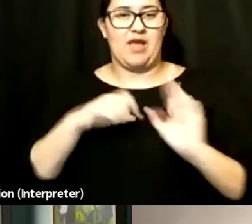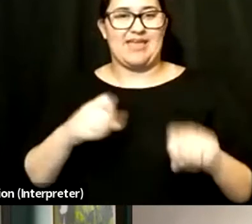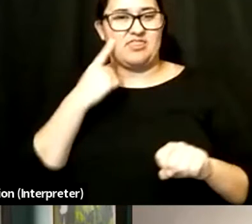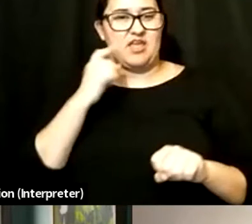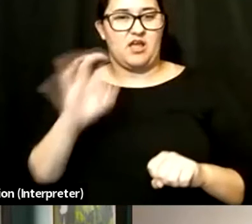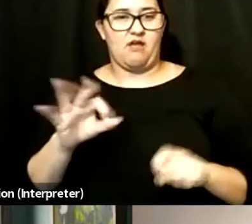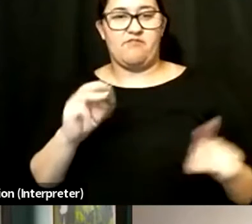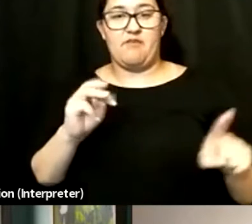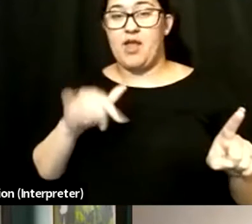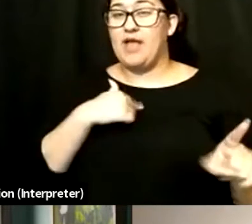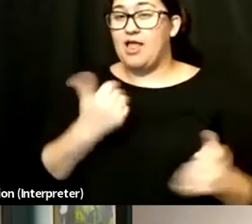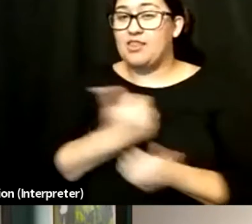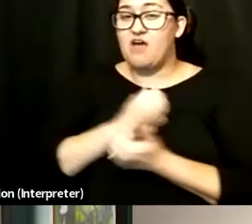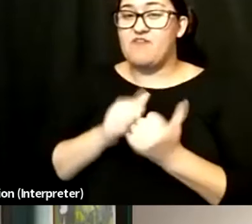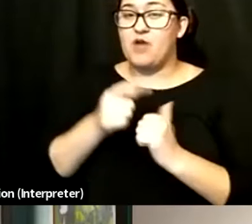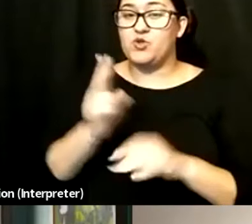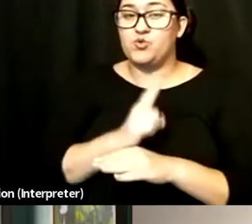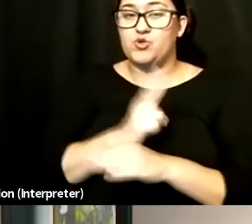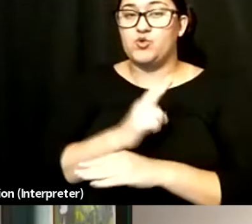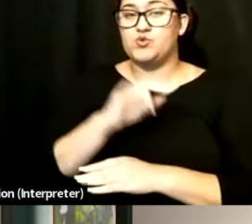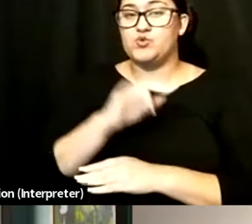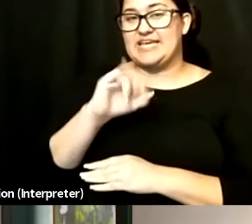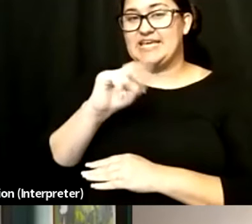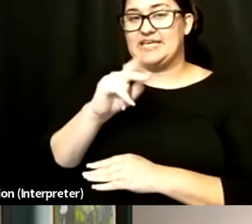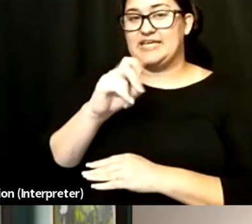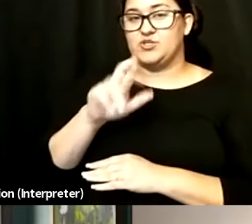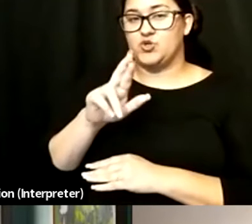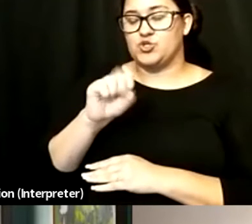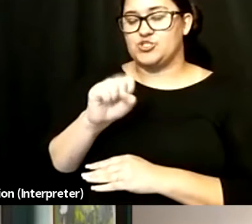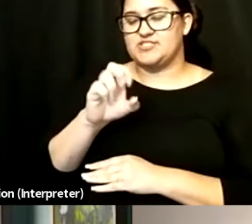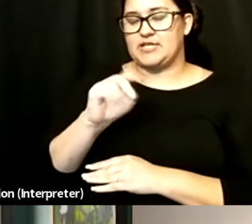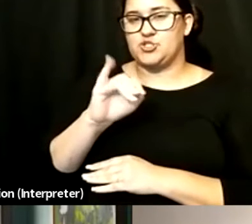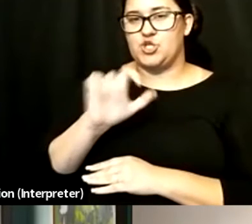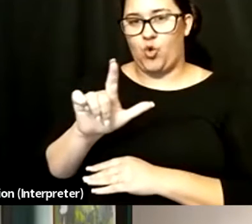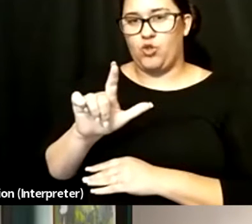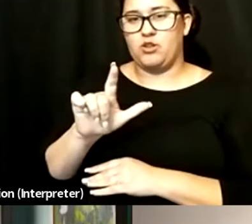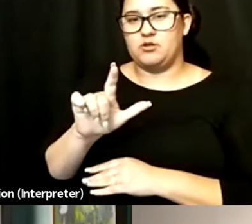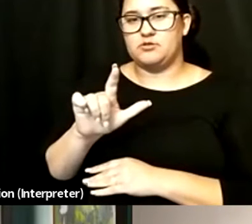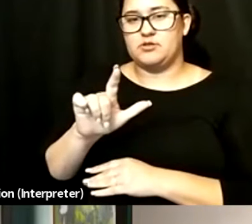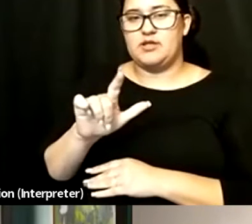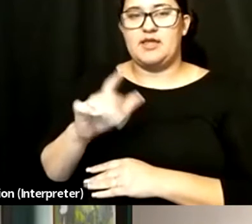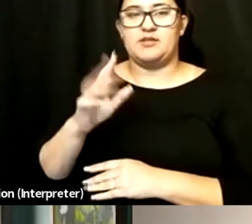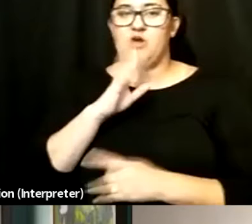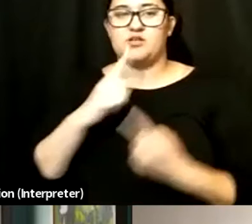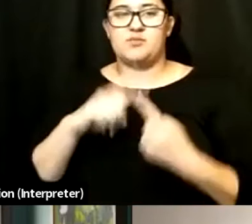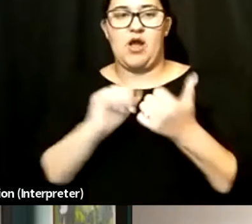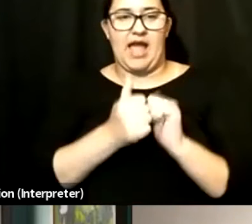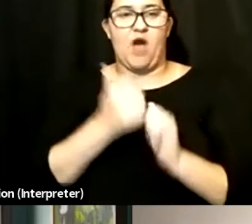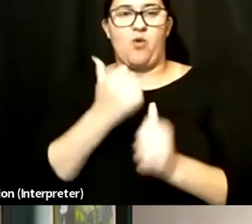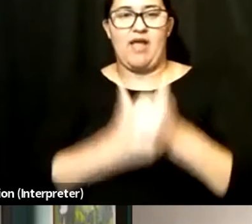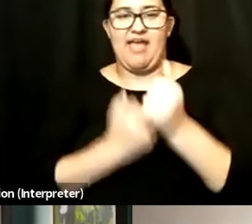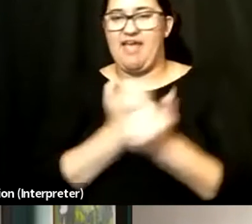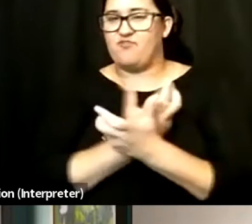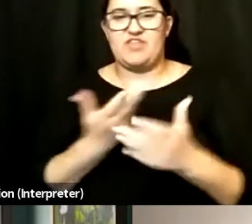how you use the word intersectional, how intersectional your example was, and talking about how everything is layered on top of